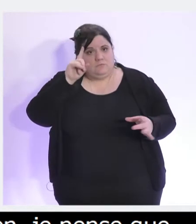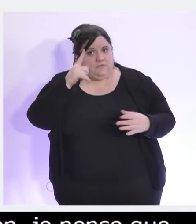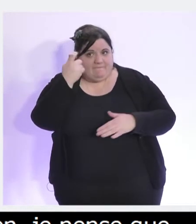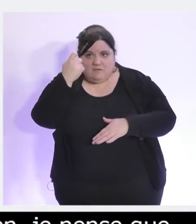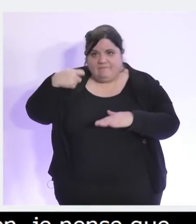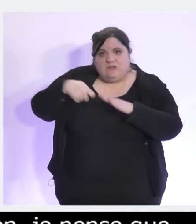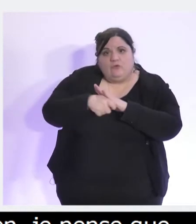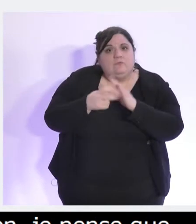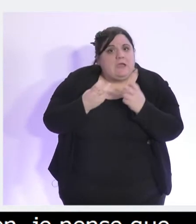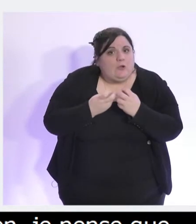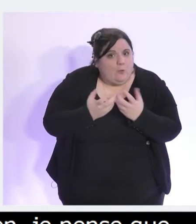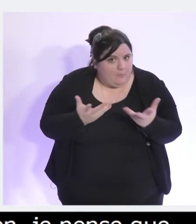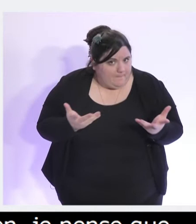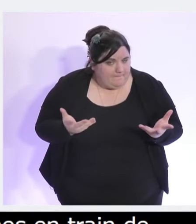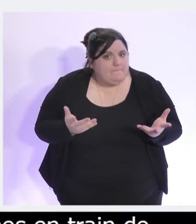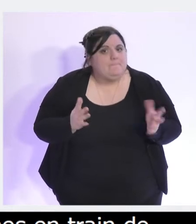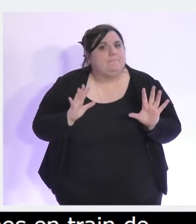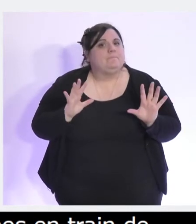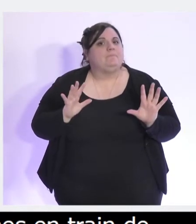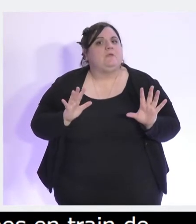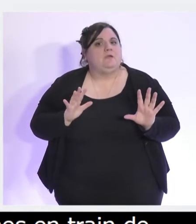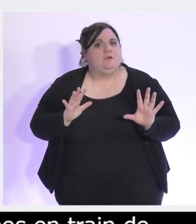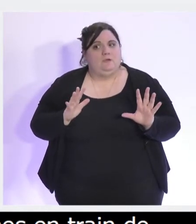made available in these